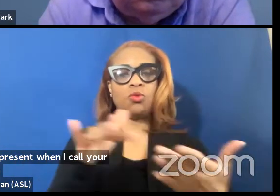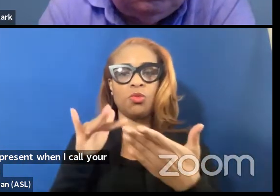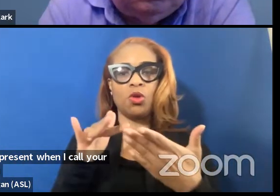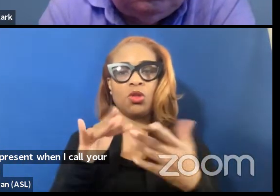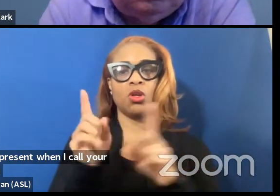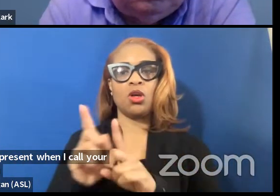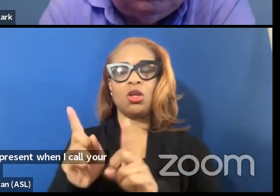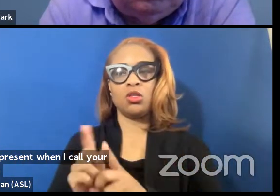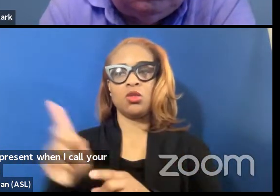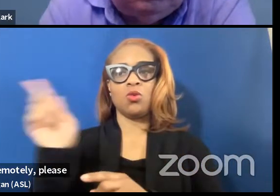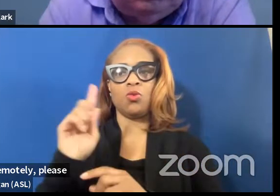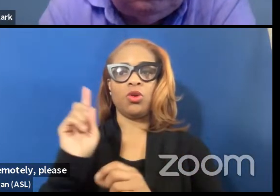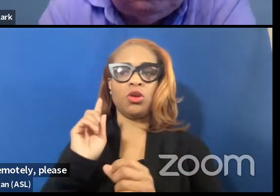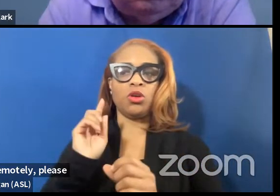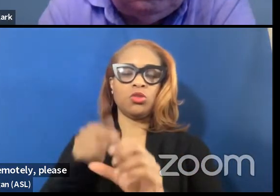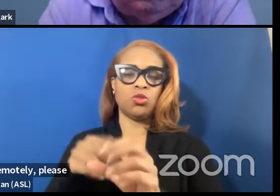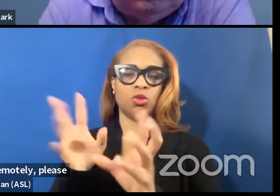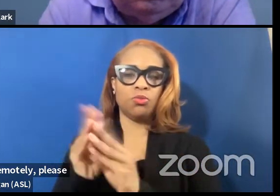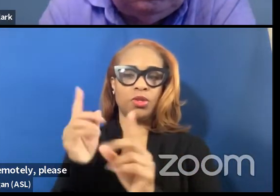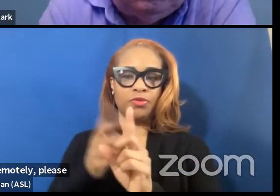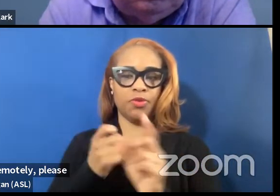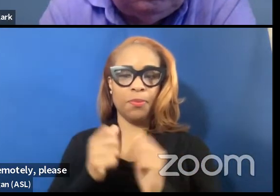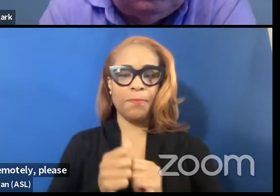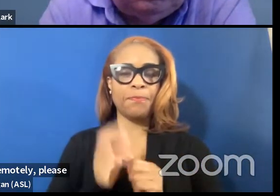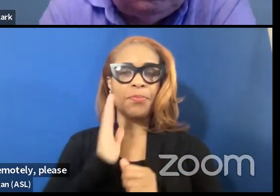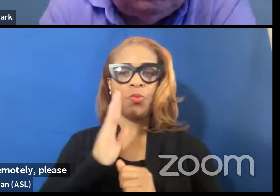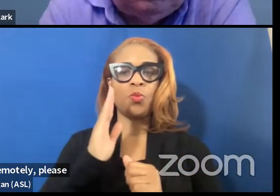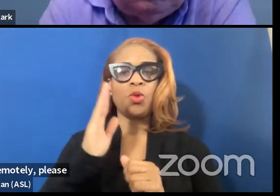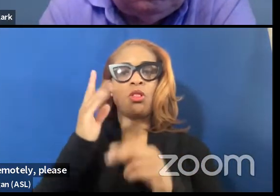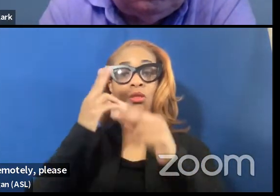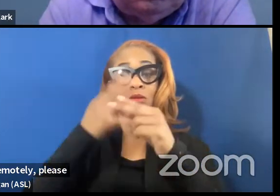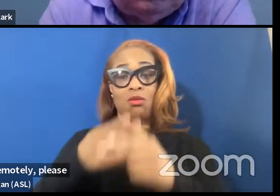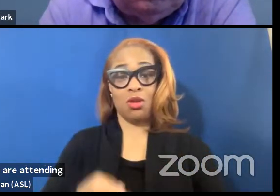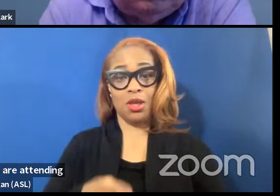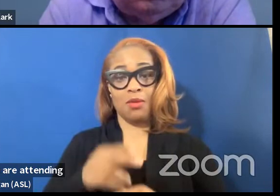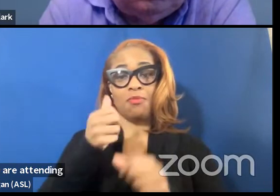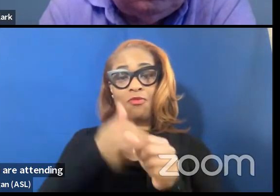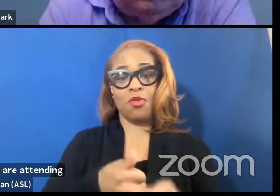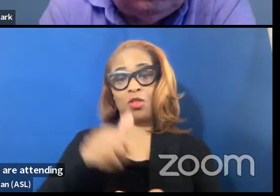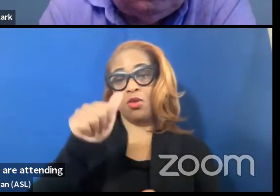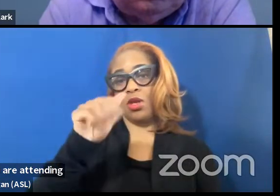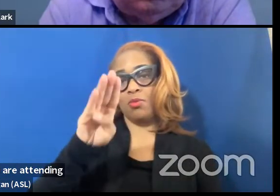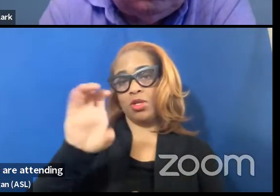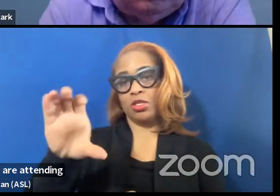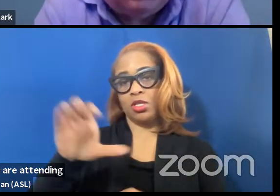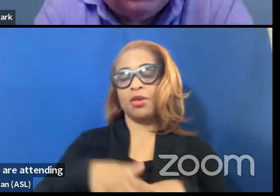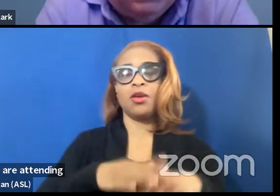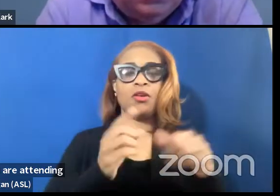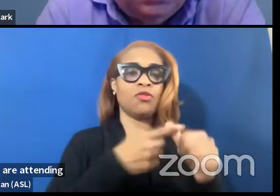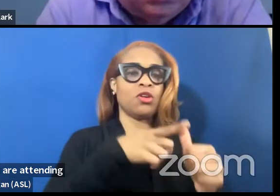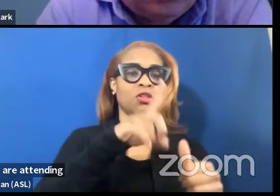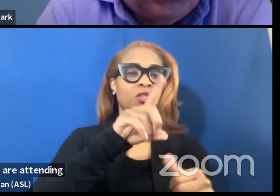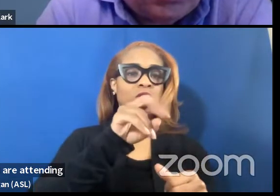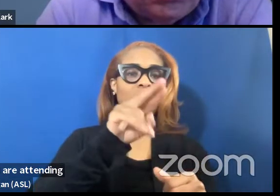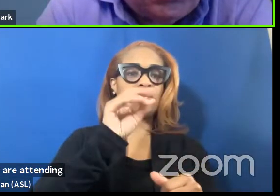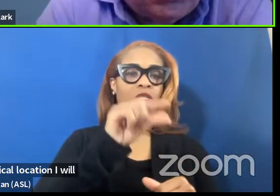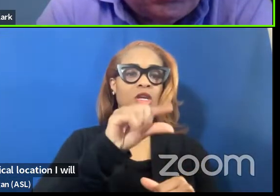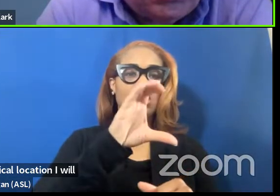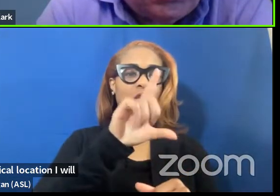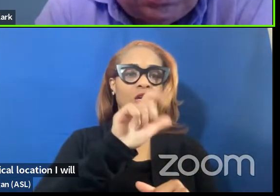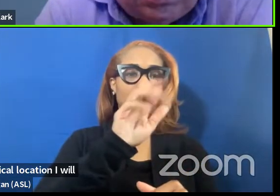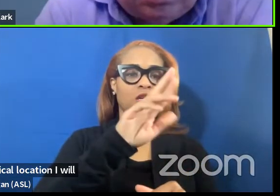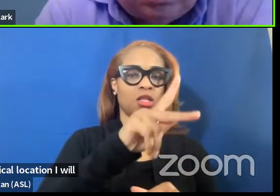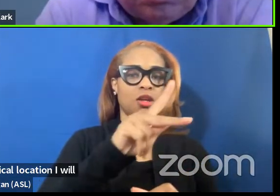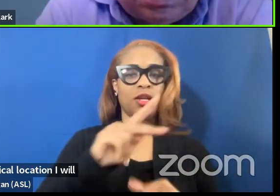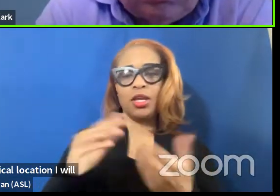as well as your physical location i'll call on commissioners in alphabetical order starting with doug clark i'm present and